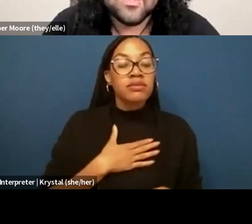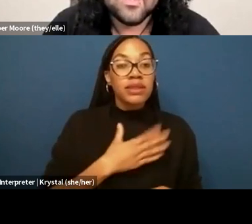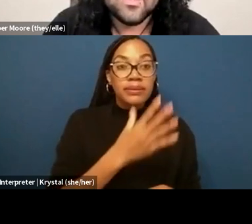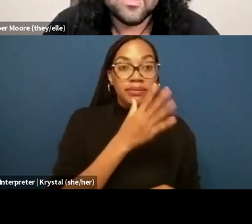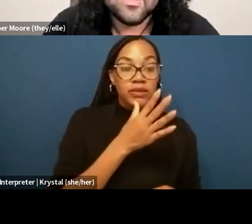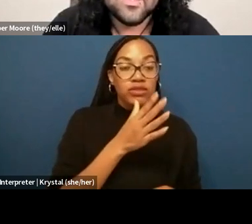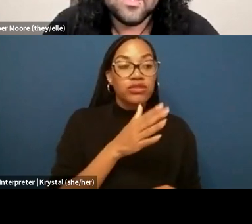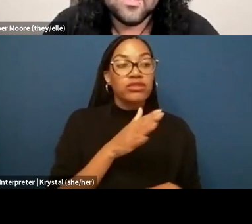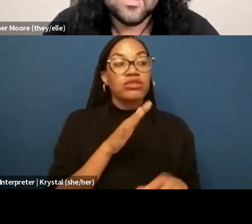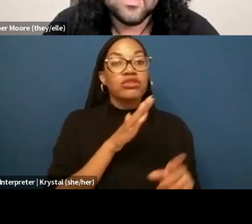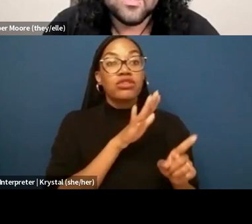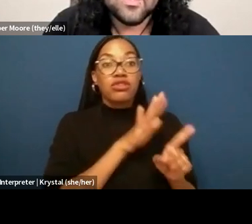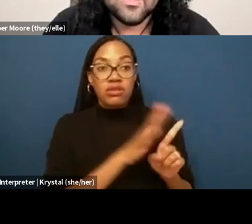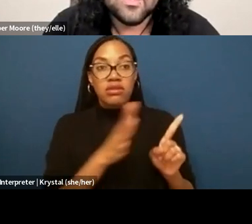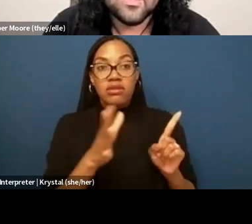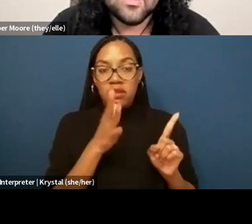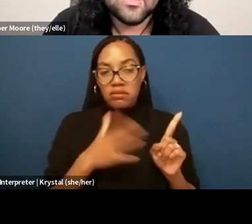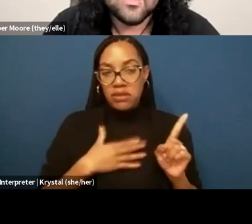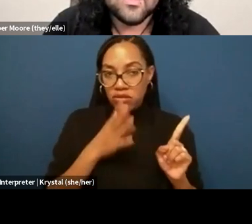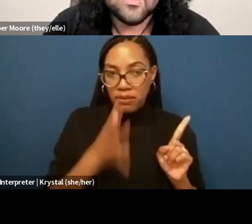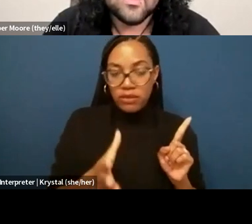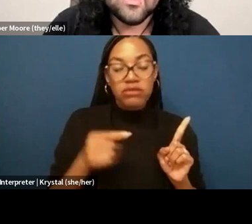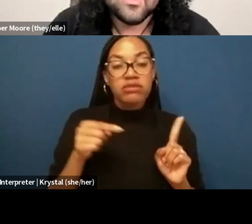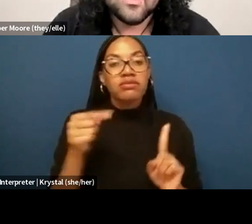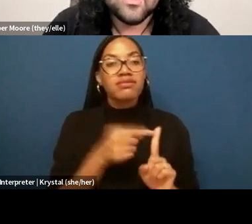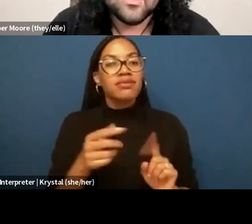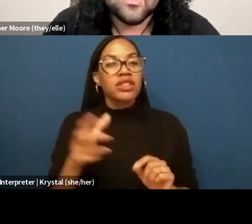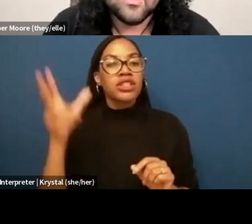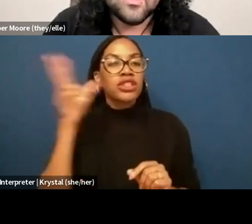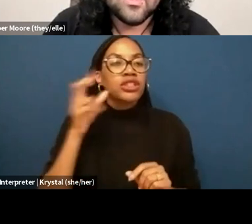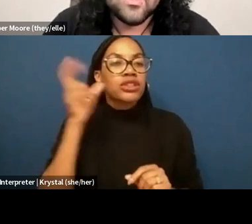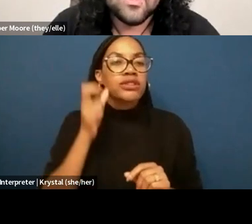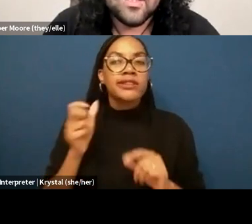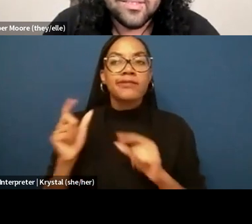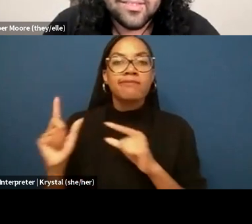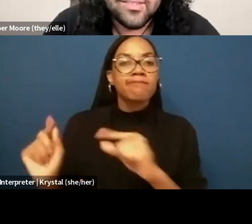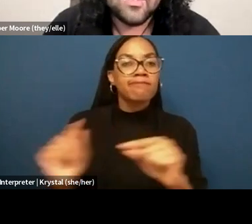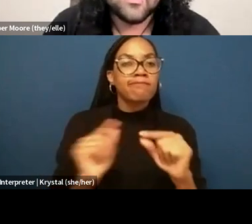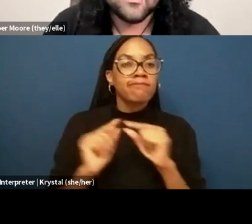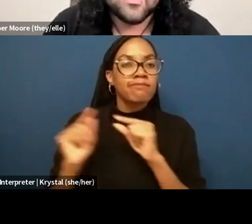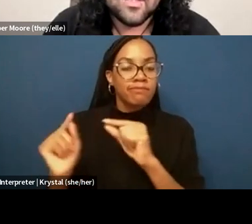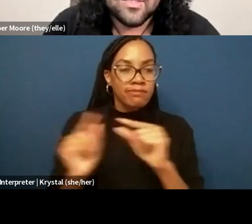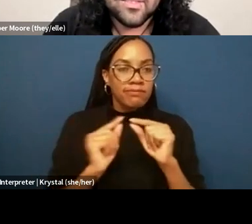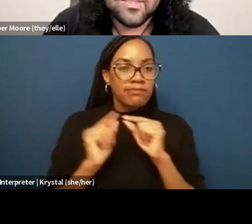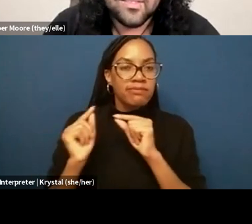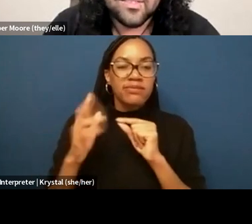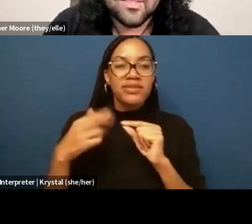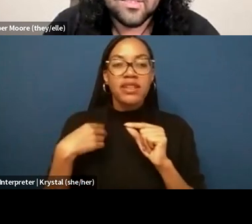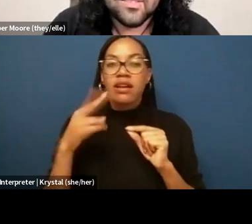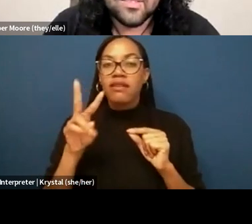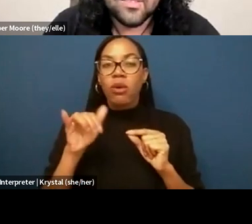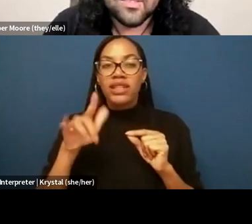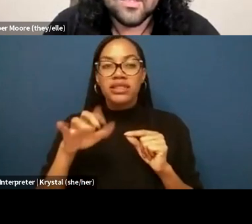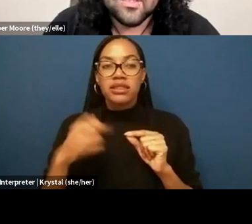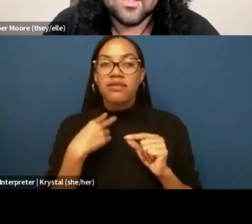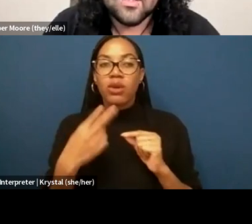is someone who heard auditorily all sorts of things, including voices that many people around her didn't seem